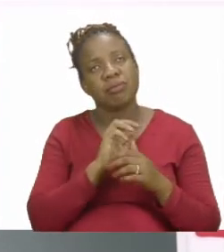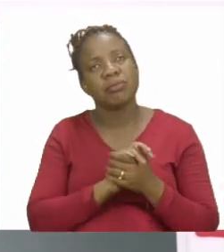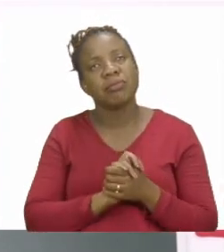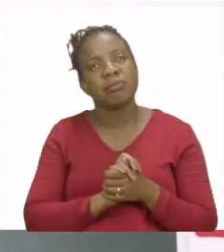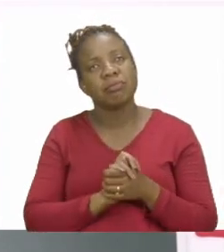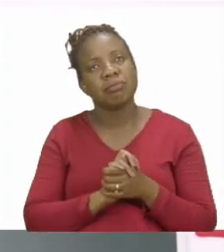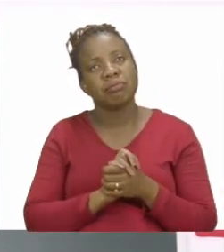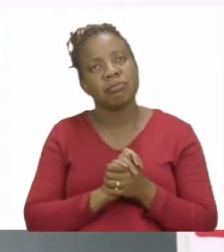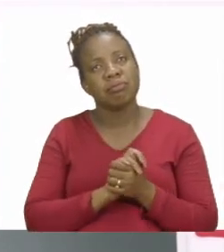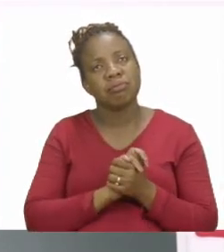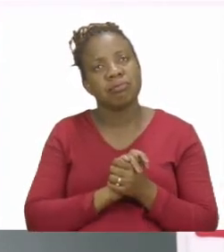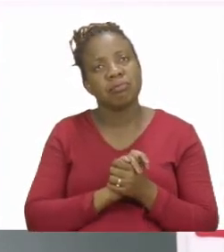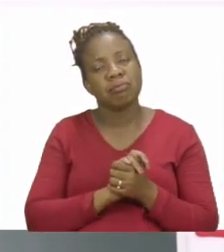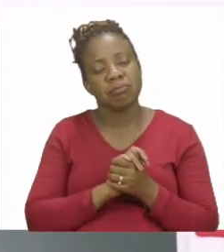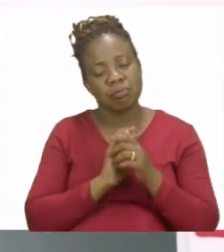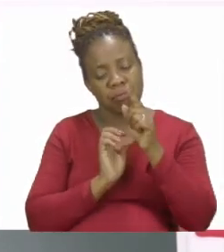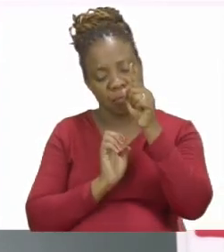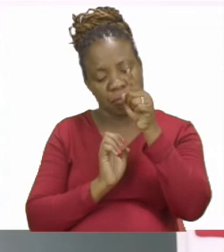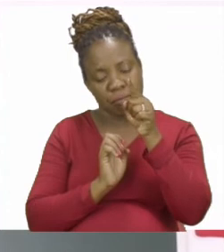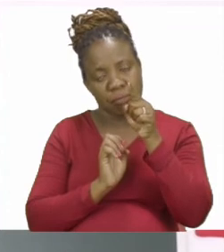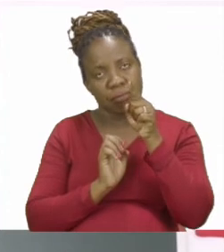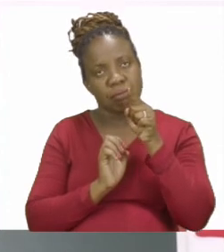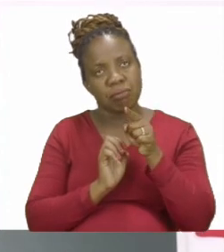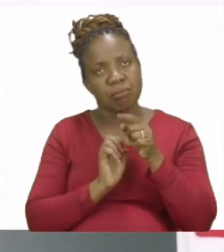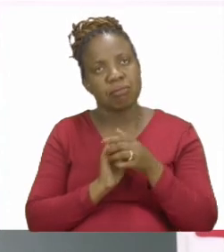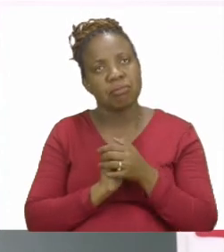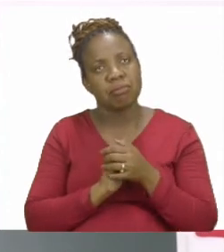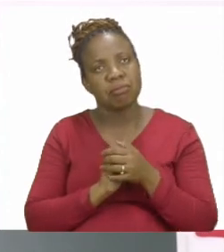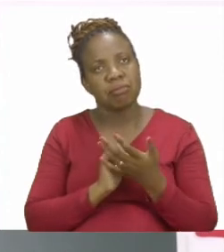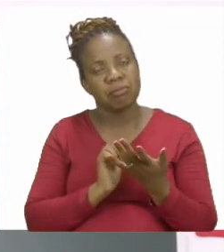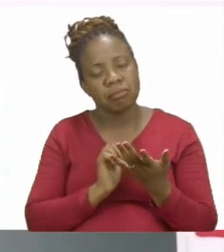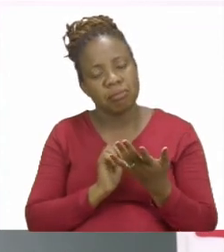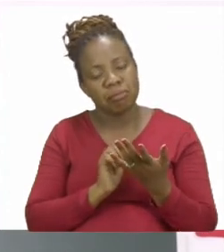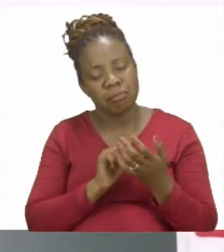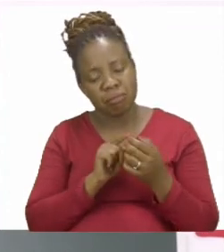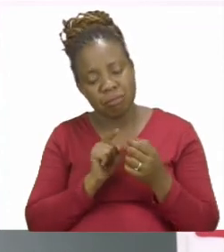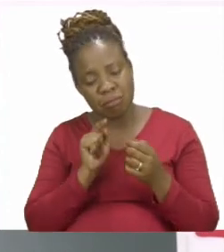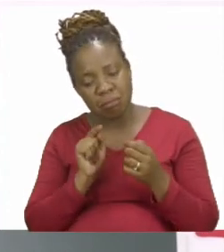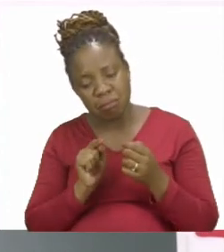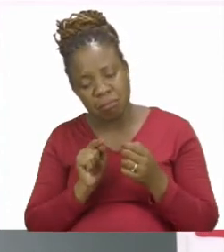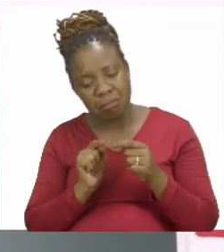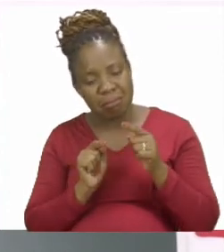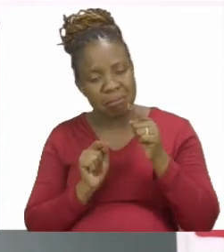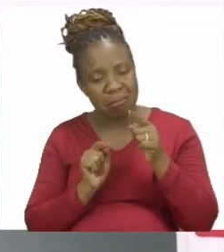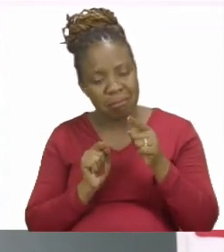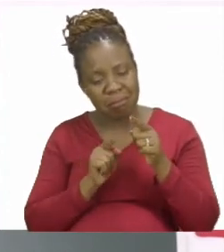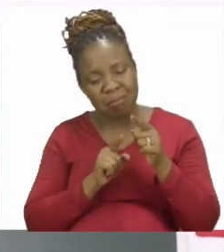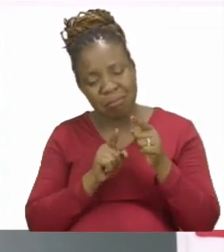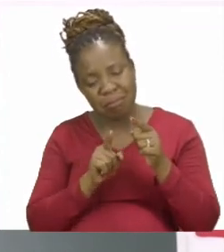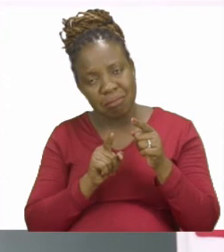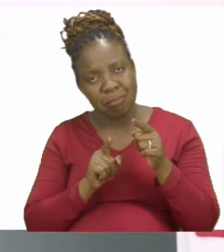here. Now we have to look on top and next to it, across it, for